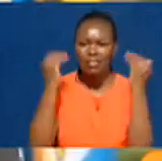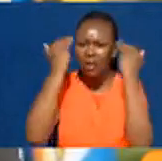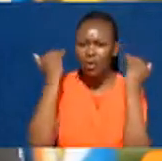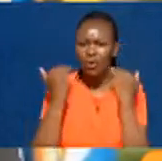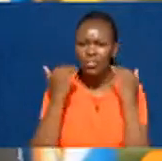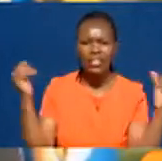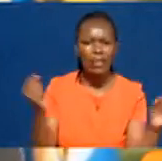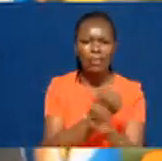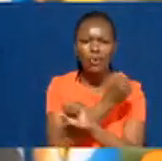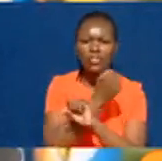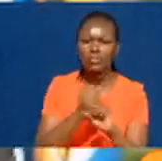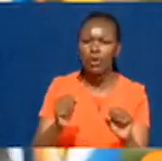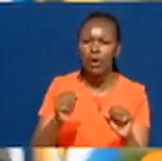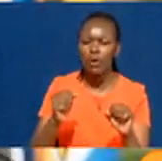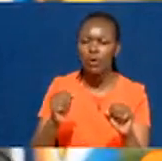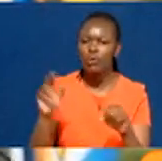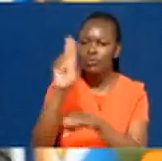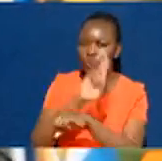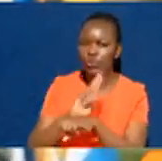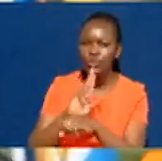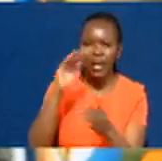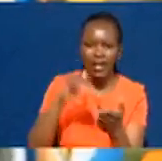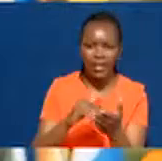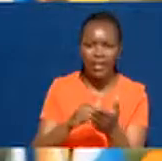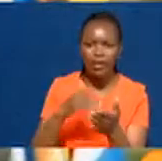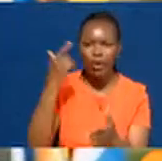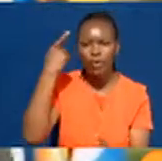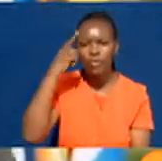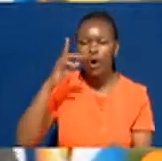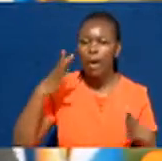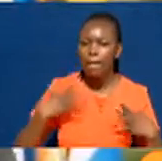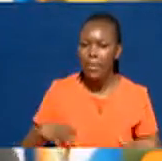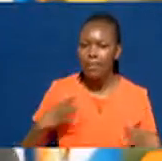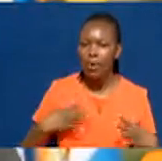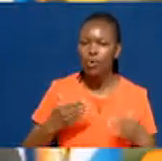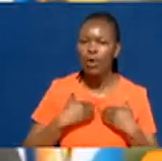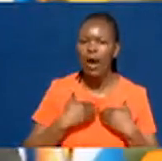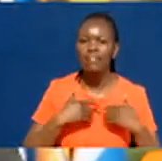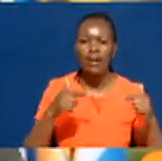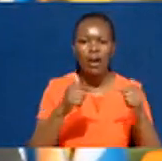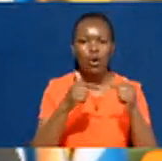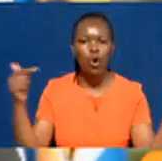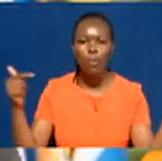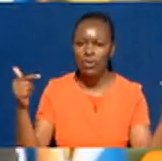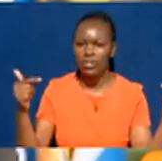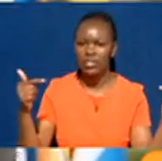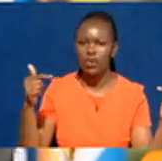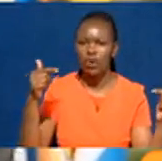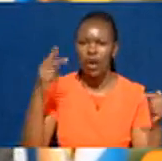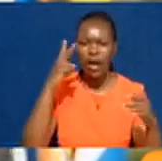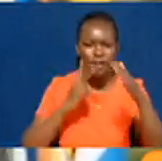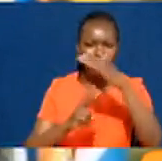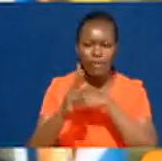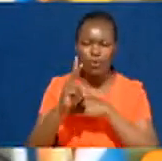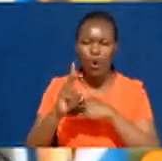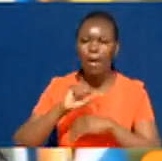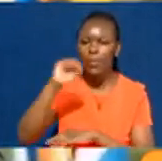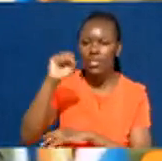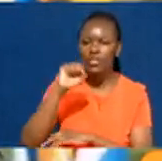again against those who have a contrary view, political view to